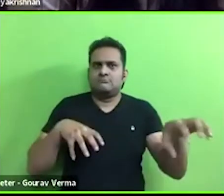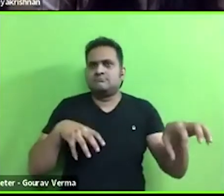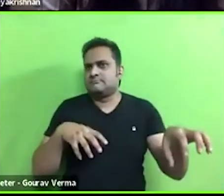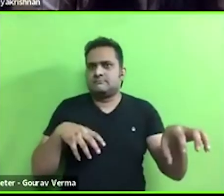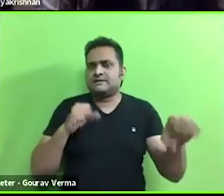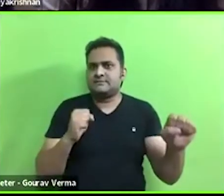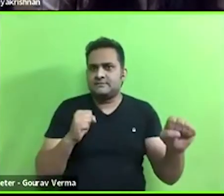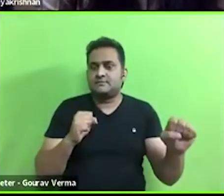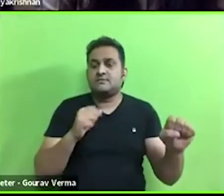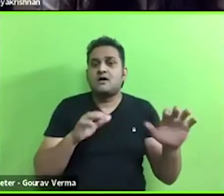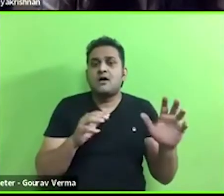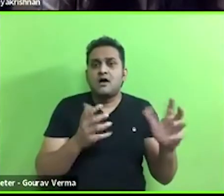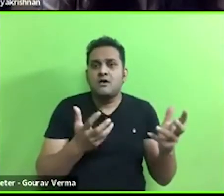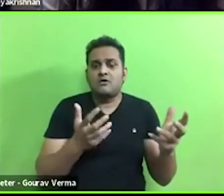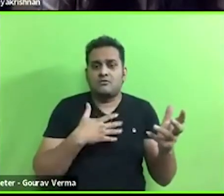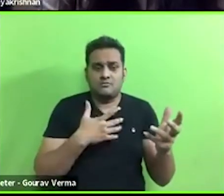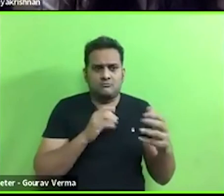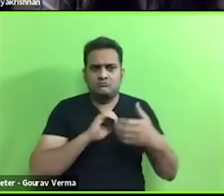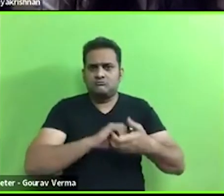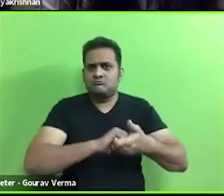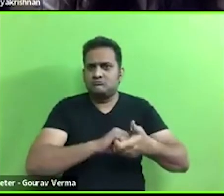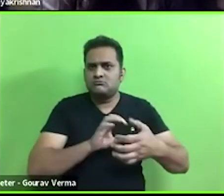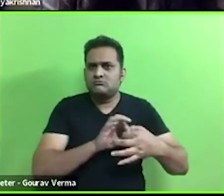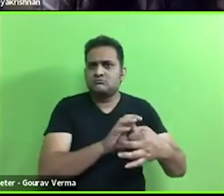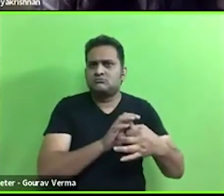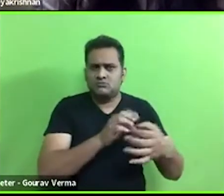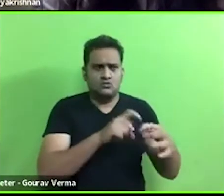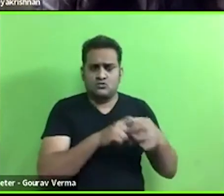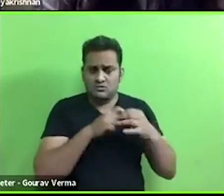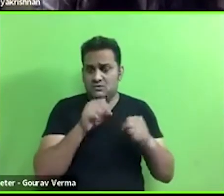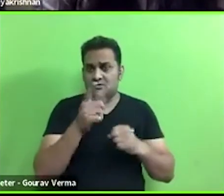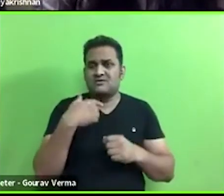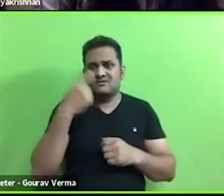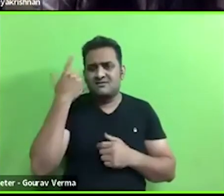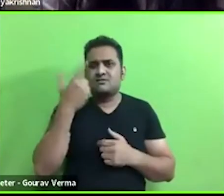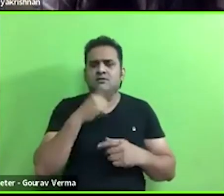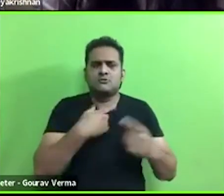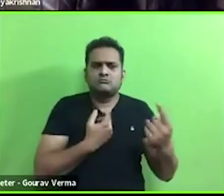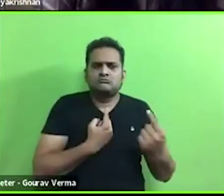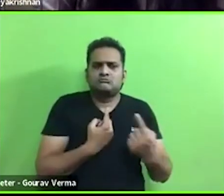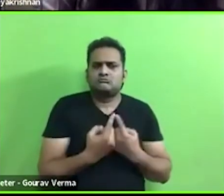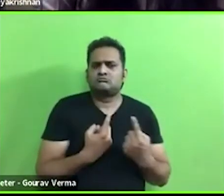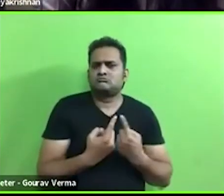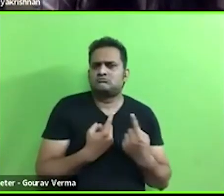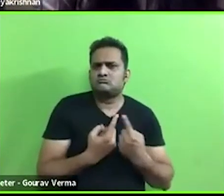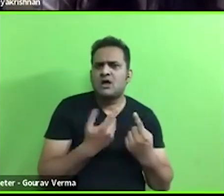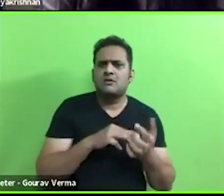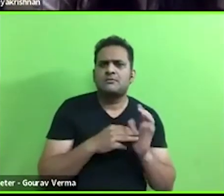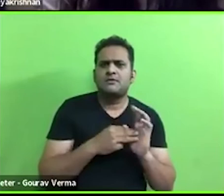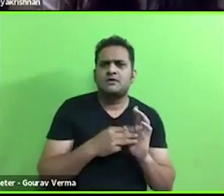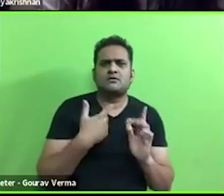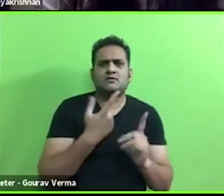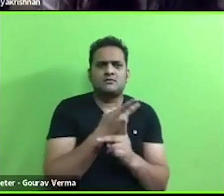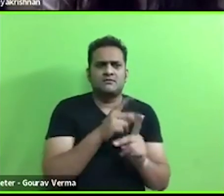how do we create why do I do the collaboration? You could ask me that question. Because I think it's a conversation that allows for multiple kinds of